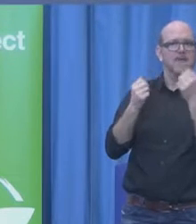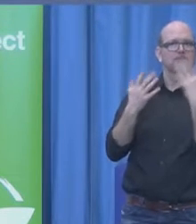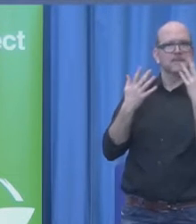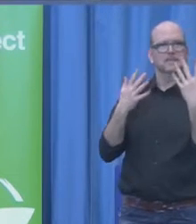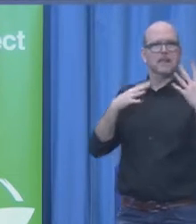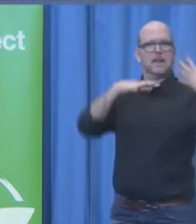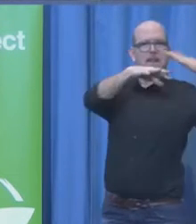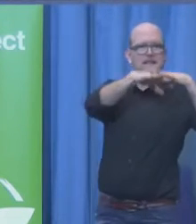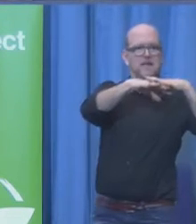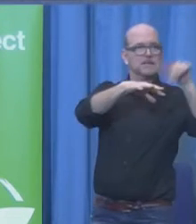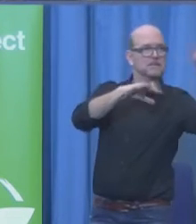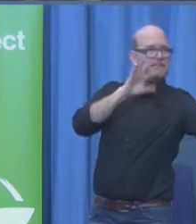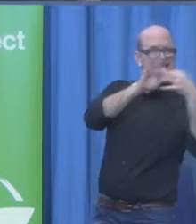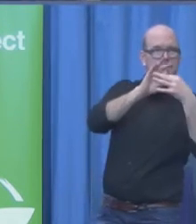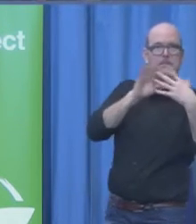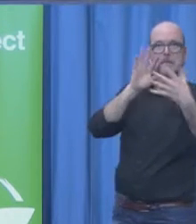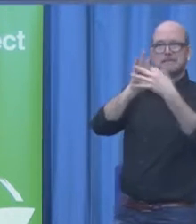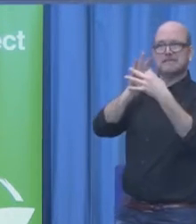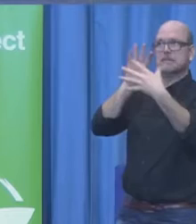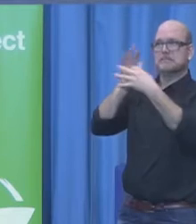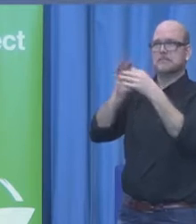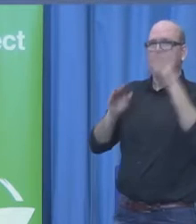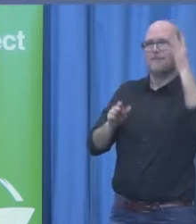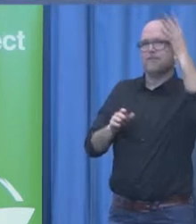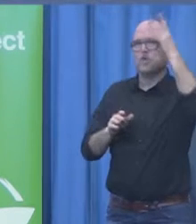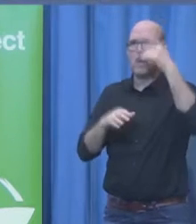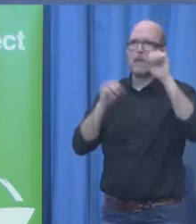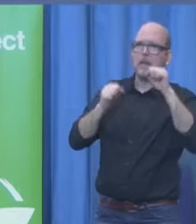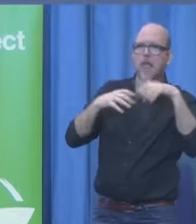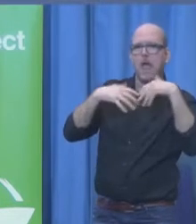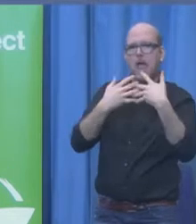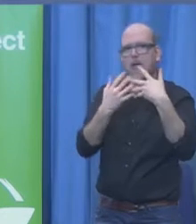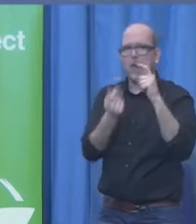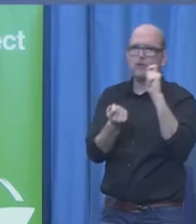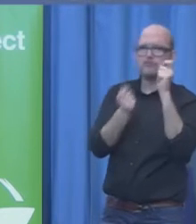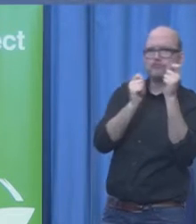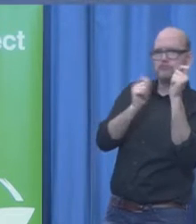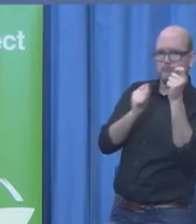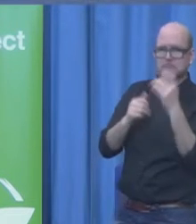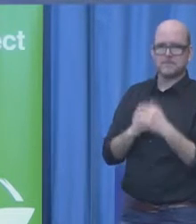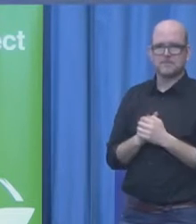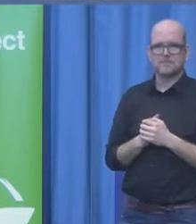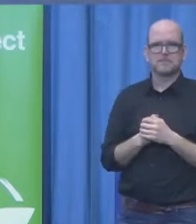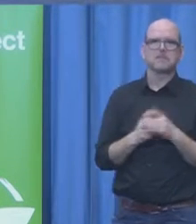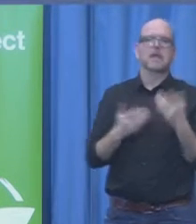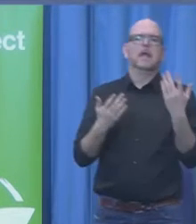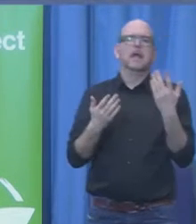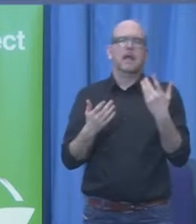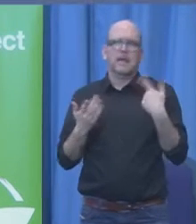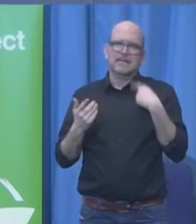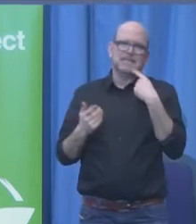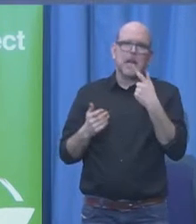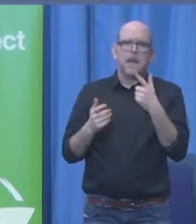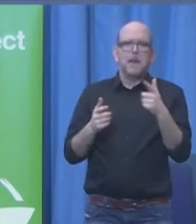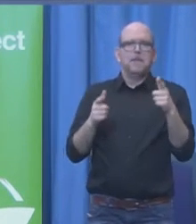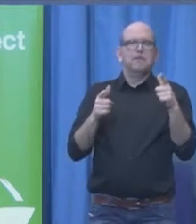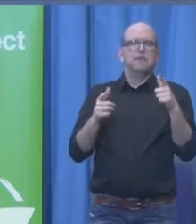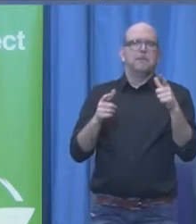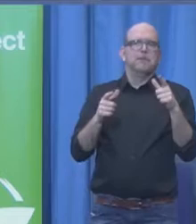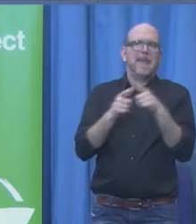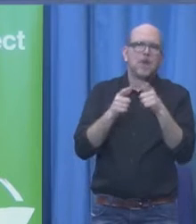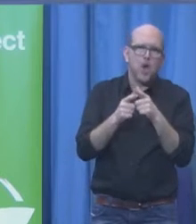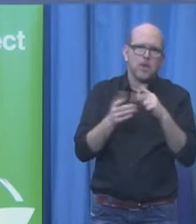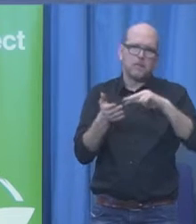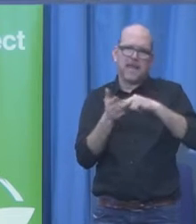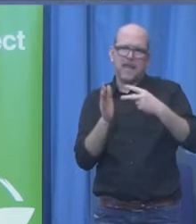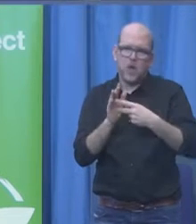interinstitutional interinstitutional arrangements. We have our own working methods. And also with